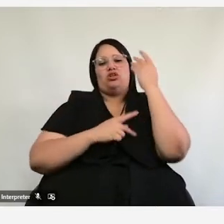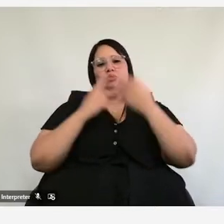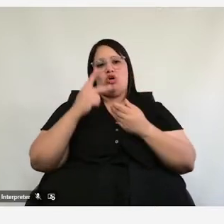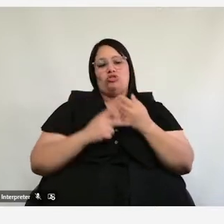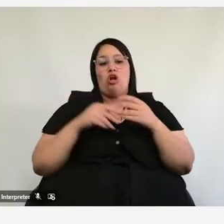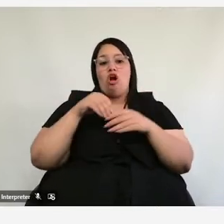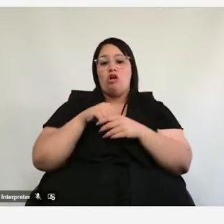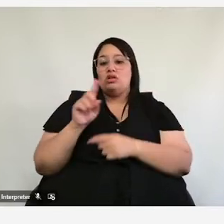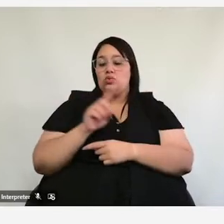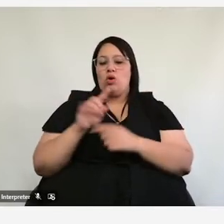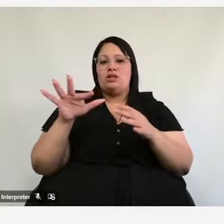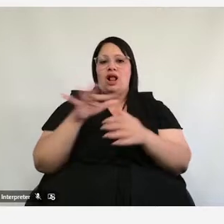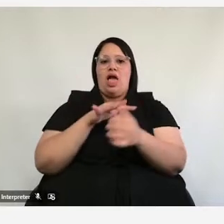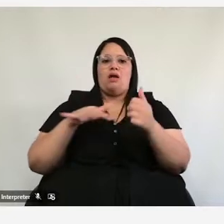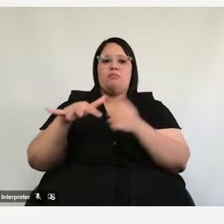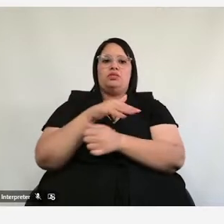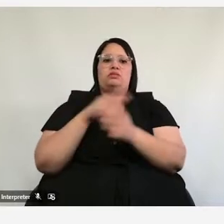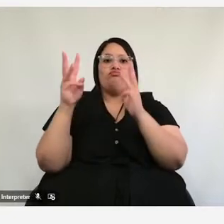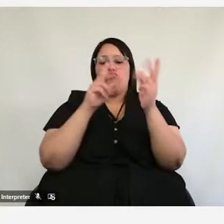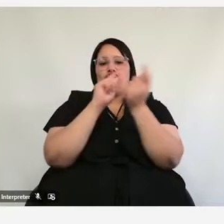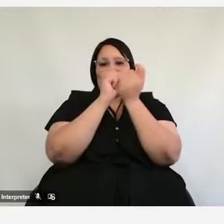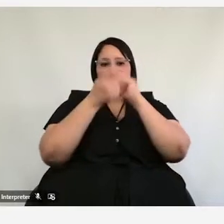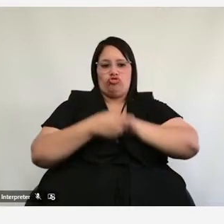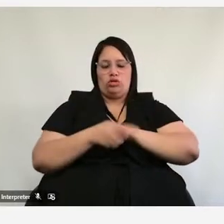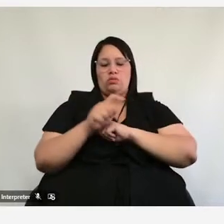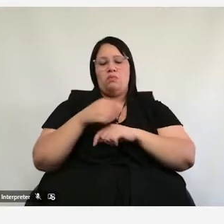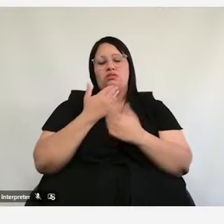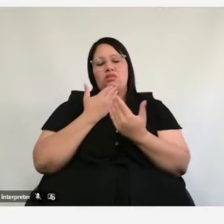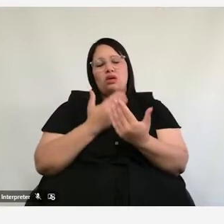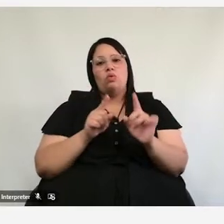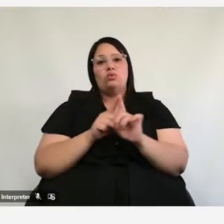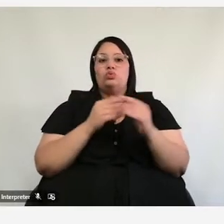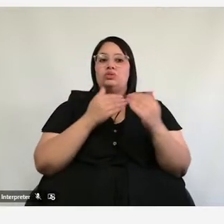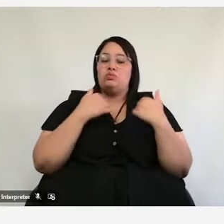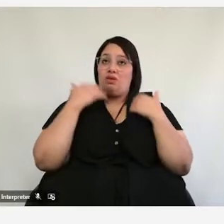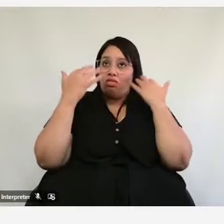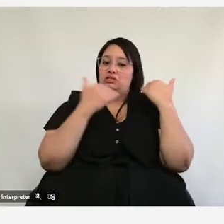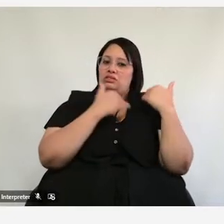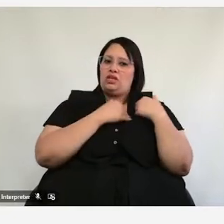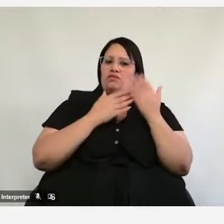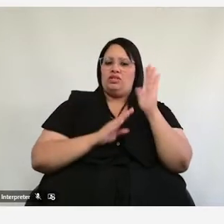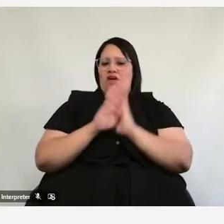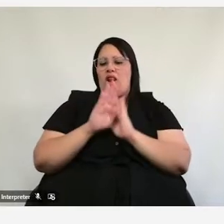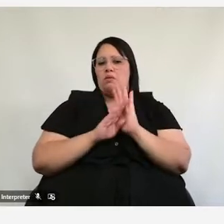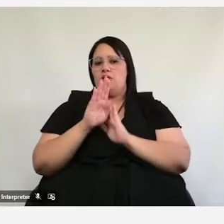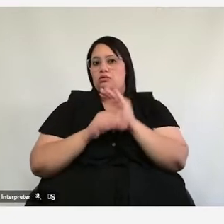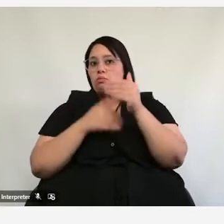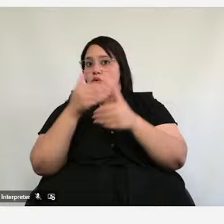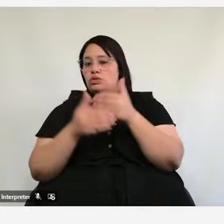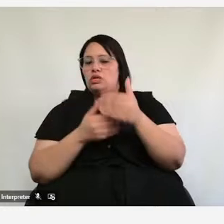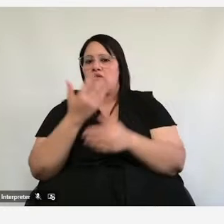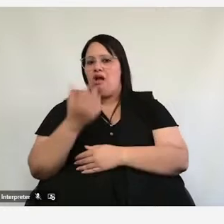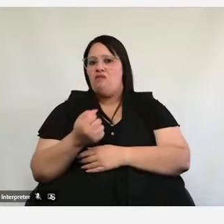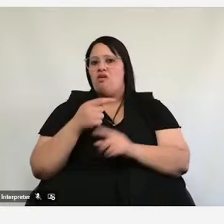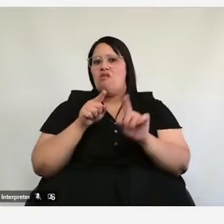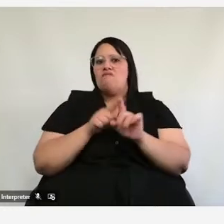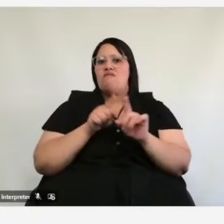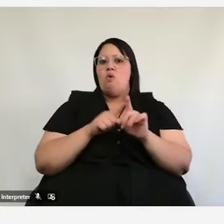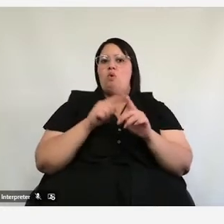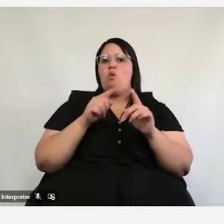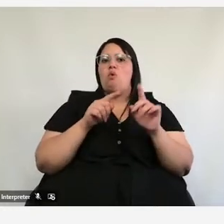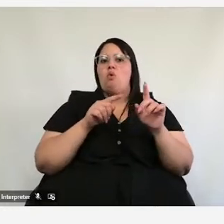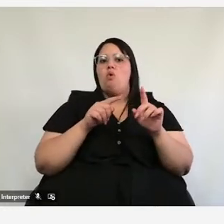of climate change. We need to rethink safe development protocols with river floodlines